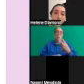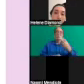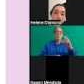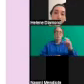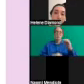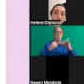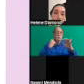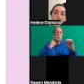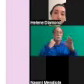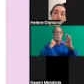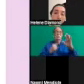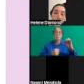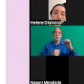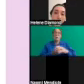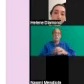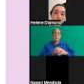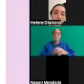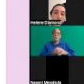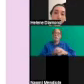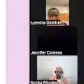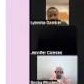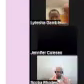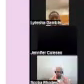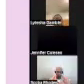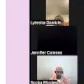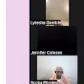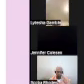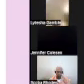and be the masters of our own destiny, right? And